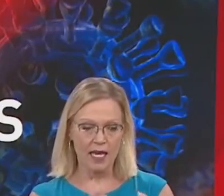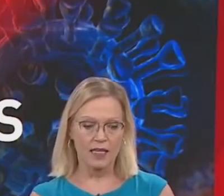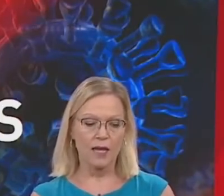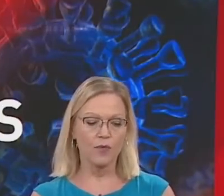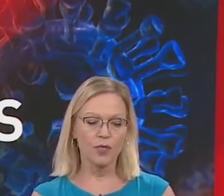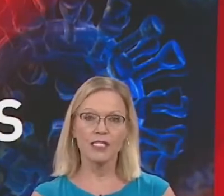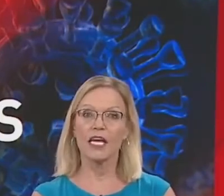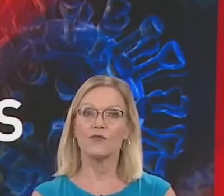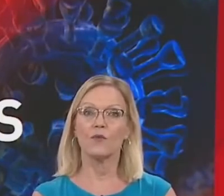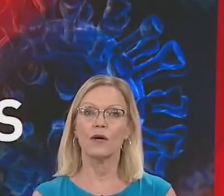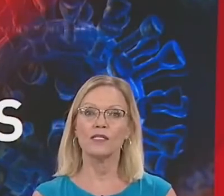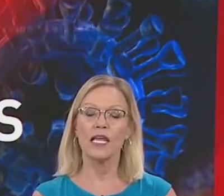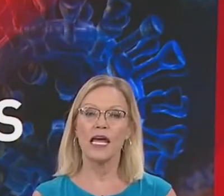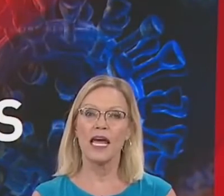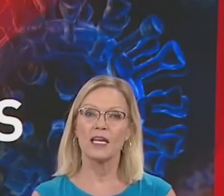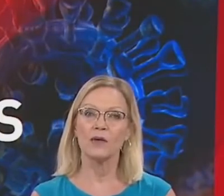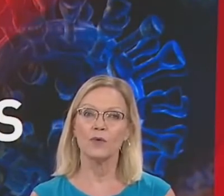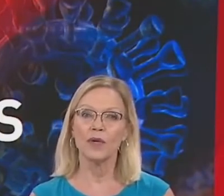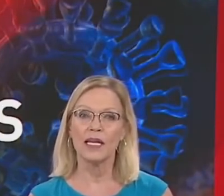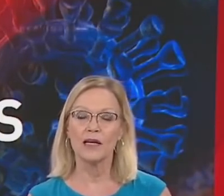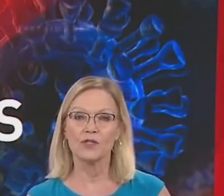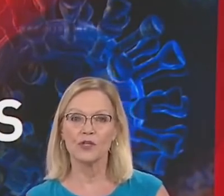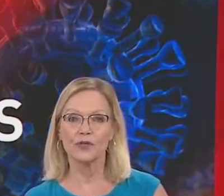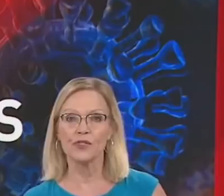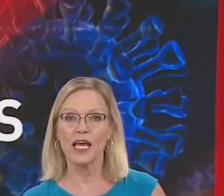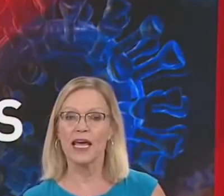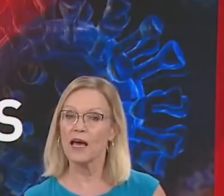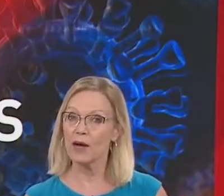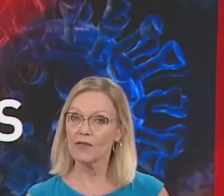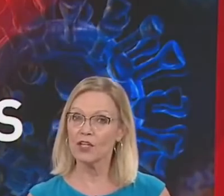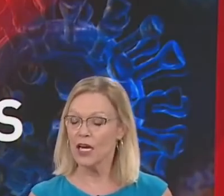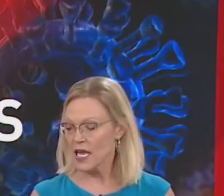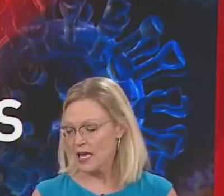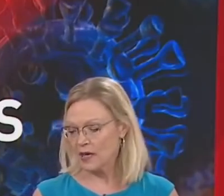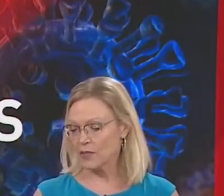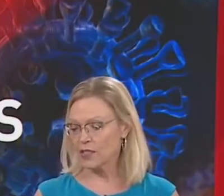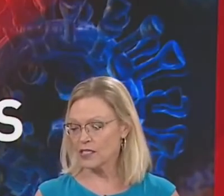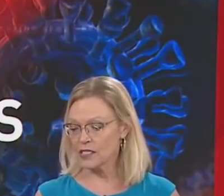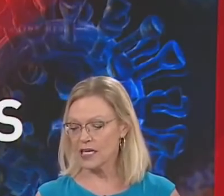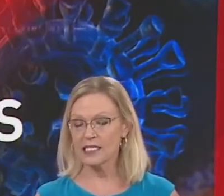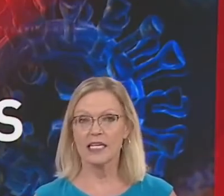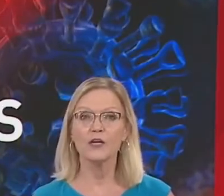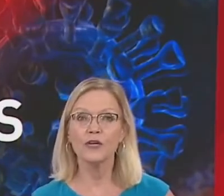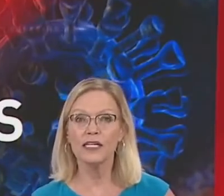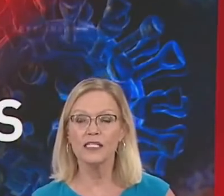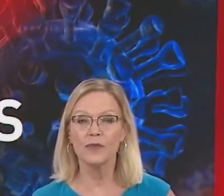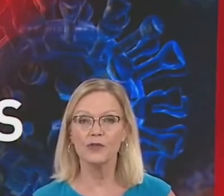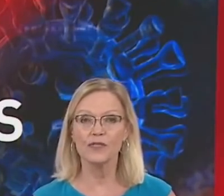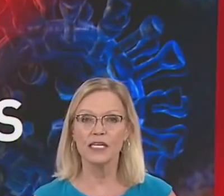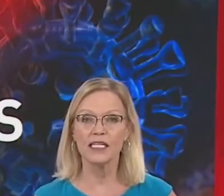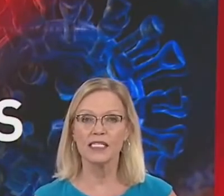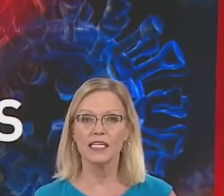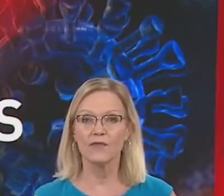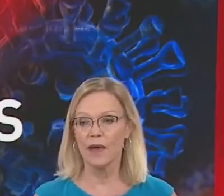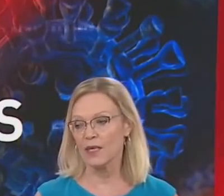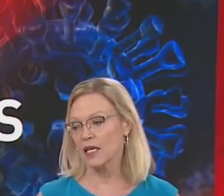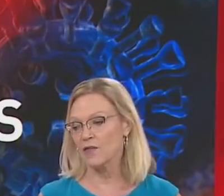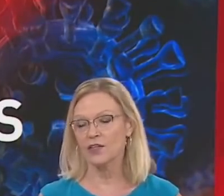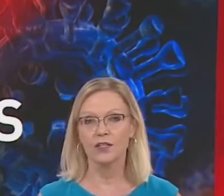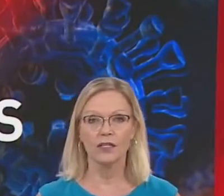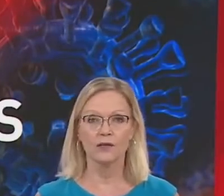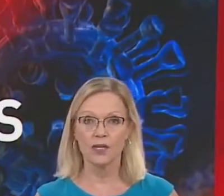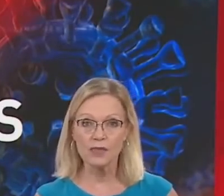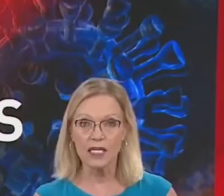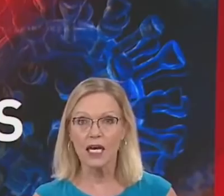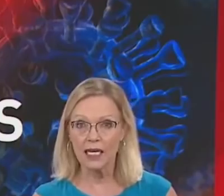trickling into that Level 4, and they told me that the numbers will be released tomorrow. I guess they gather everything and then they